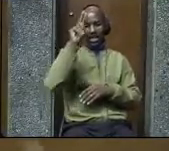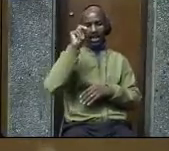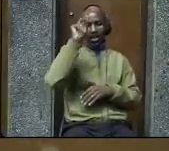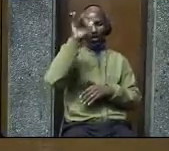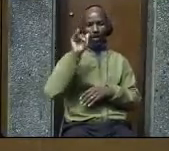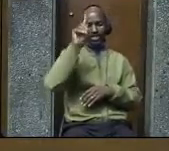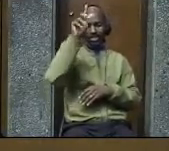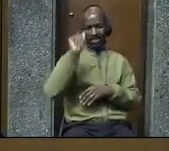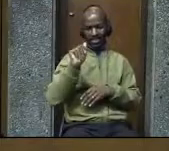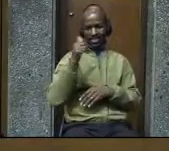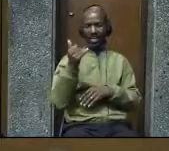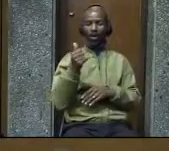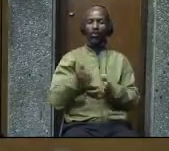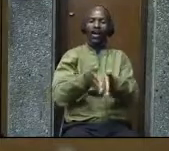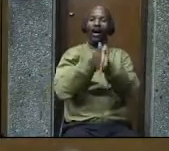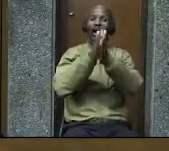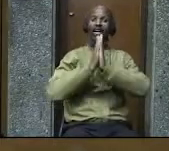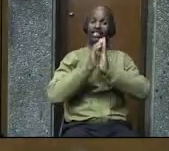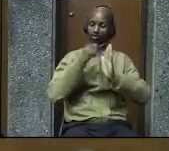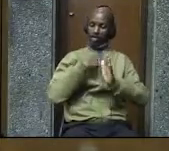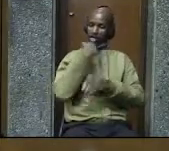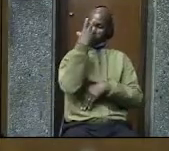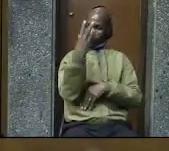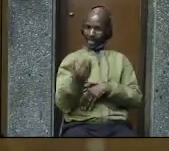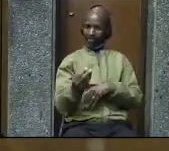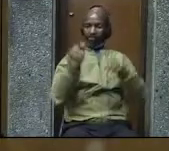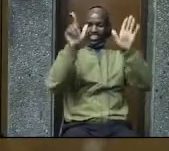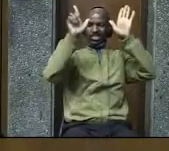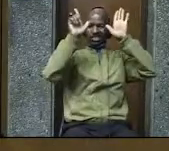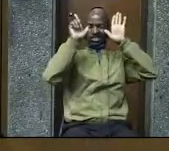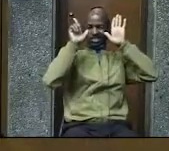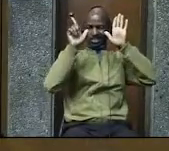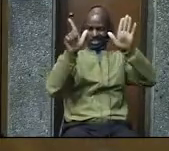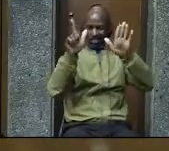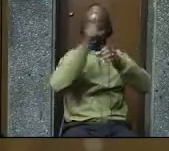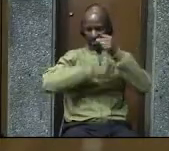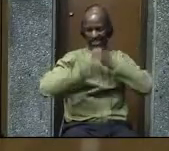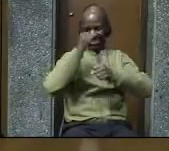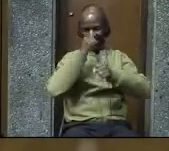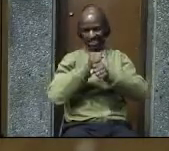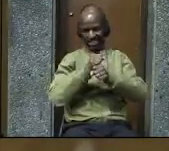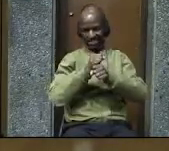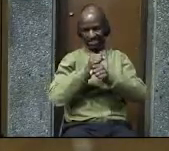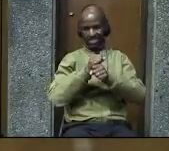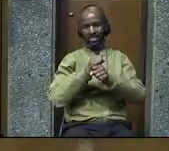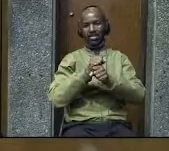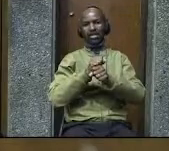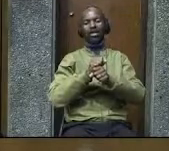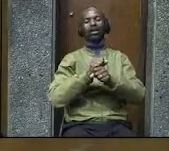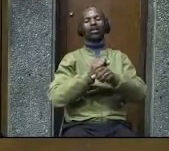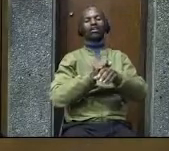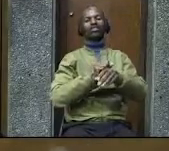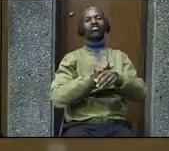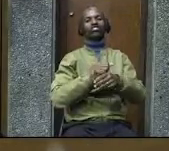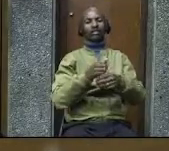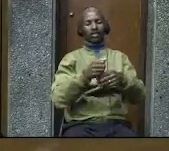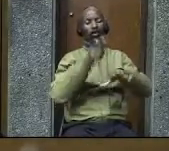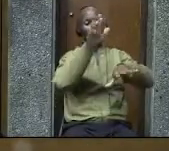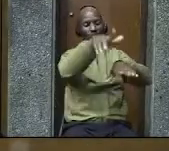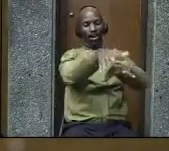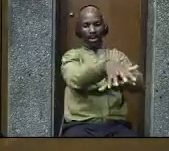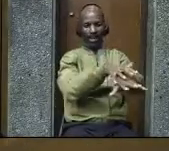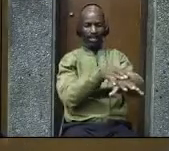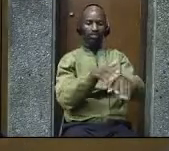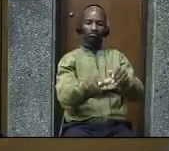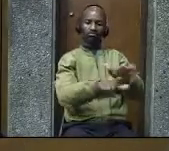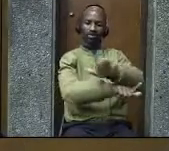NYDA was requesting from me to have a seven years lease of land. 7 years lease. When I